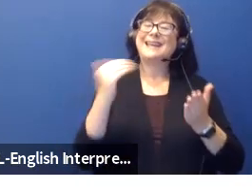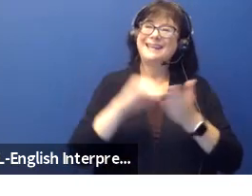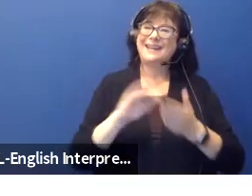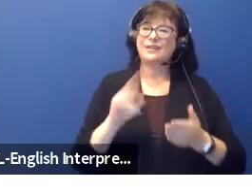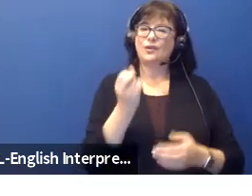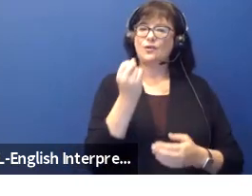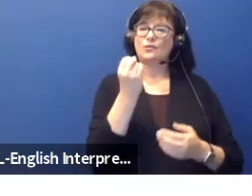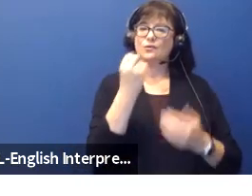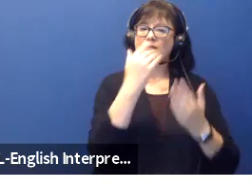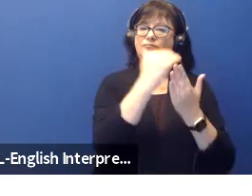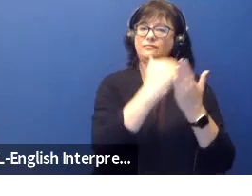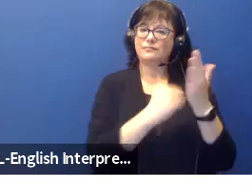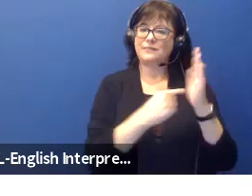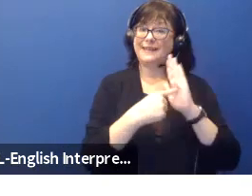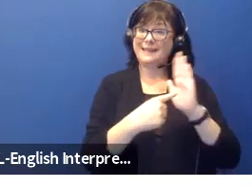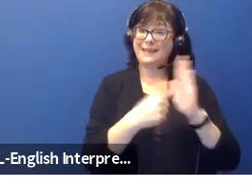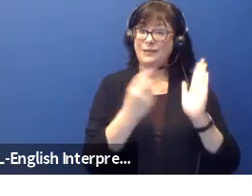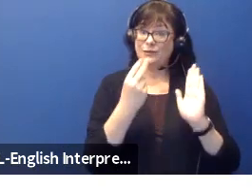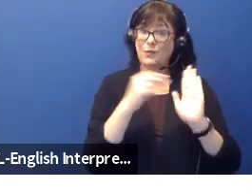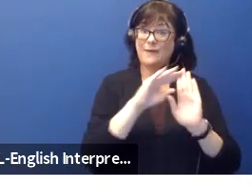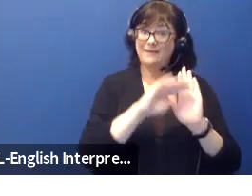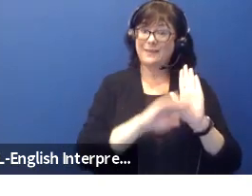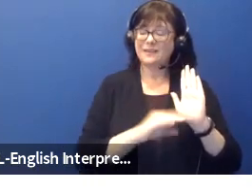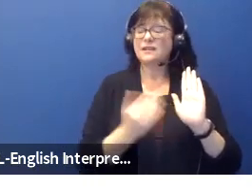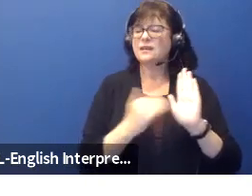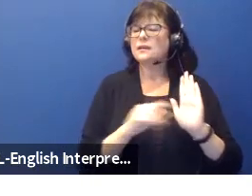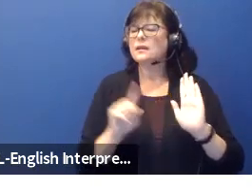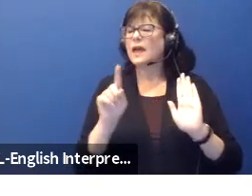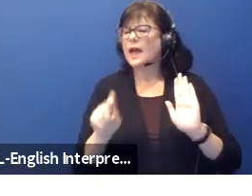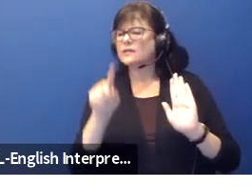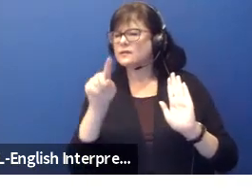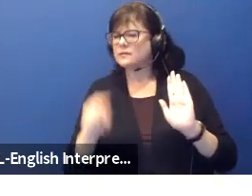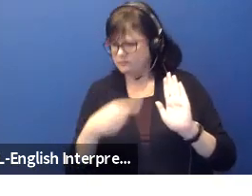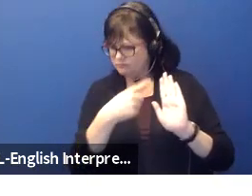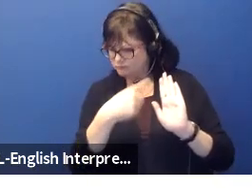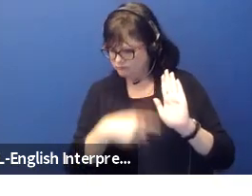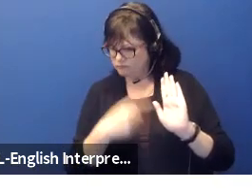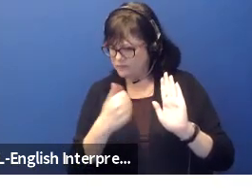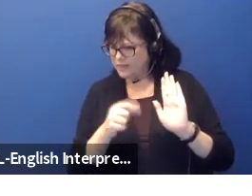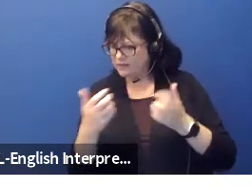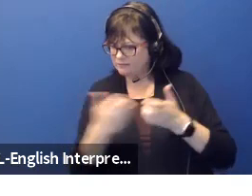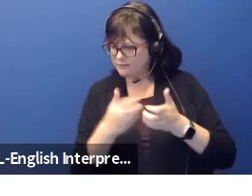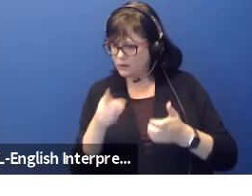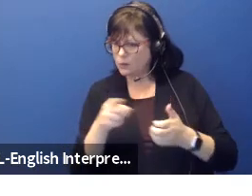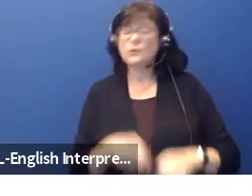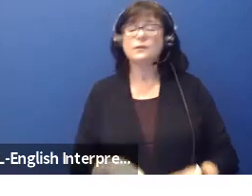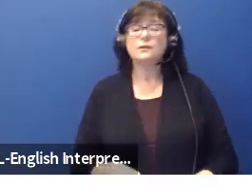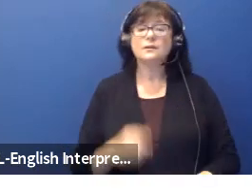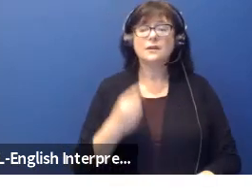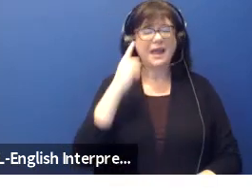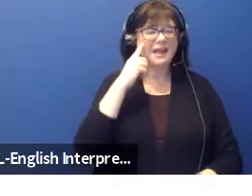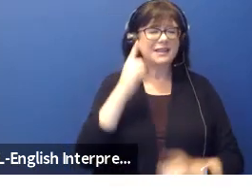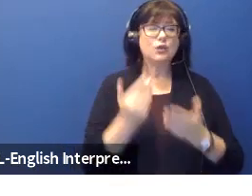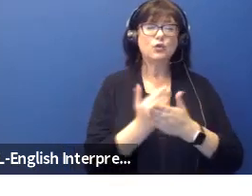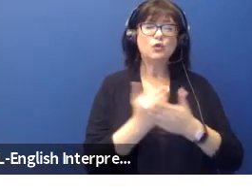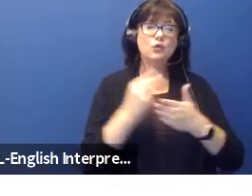think sometimes we're all reluctant to self-disclose certain things when we're registering for a new program or service. And so if we